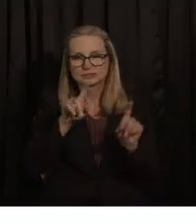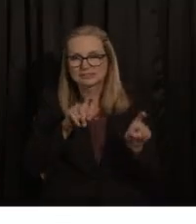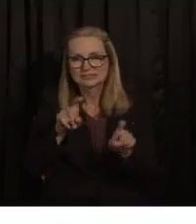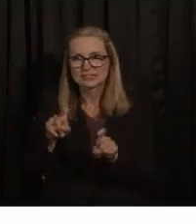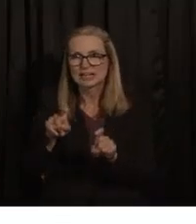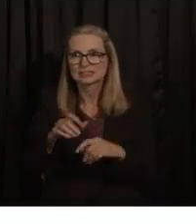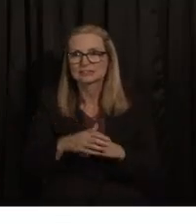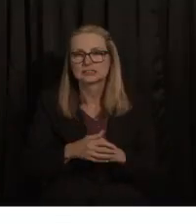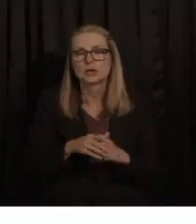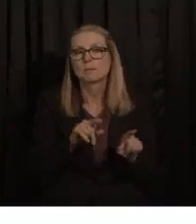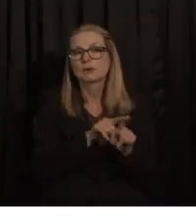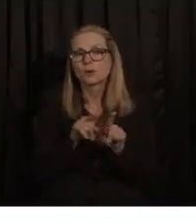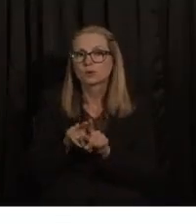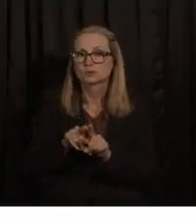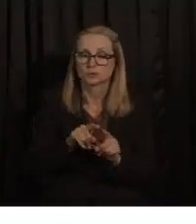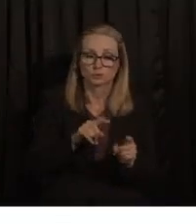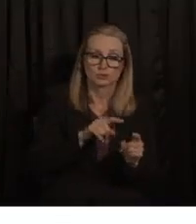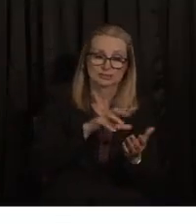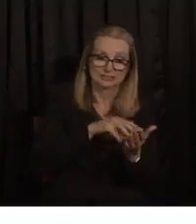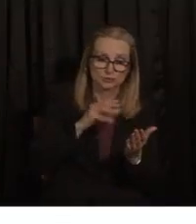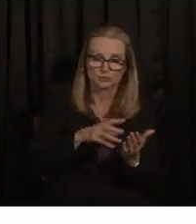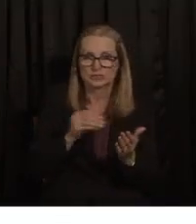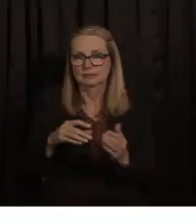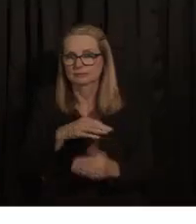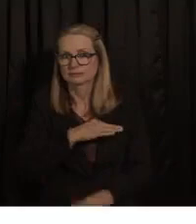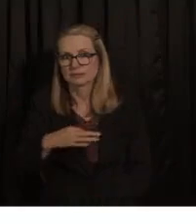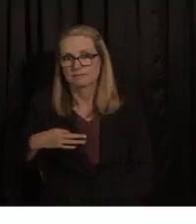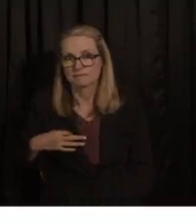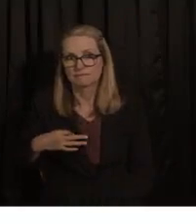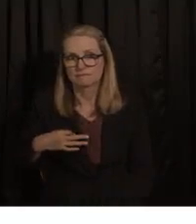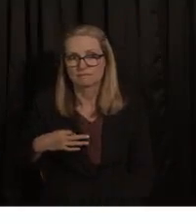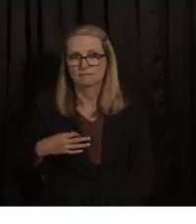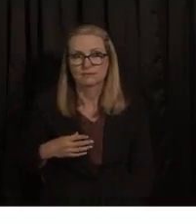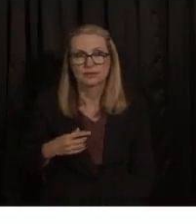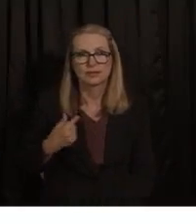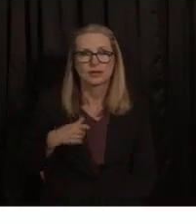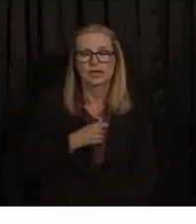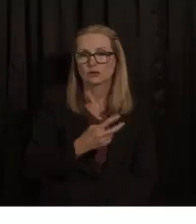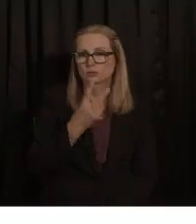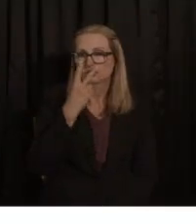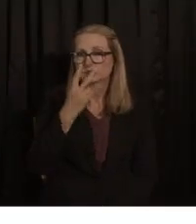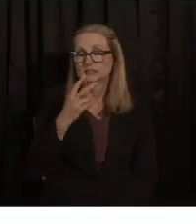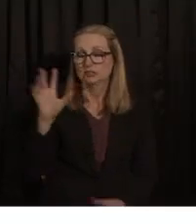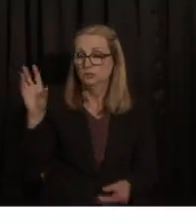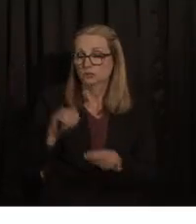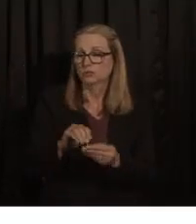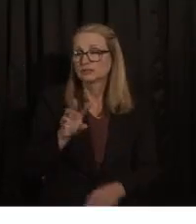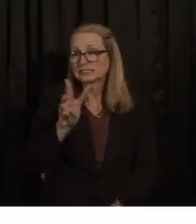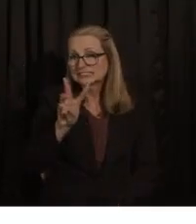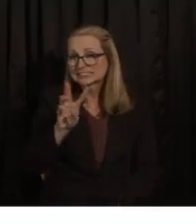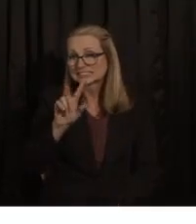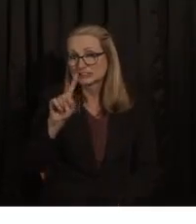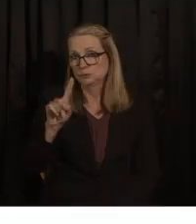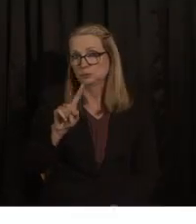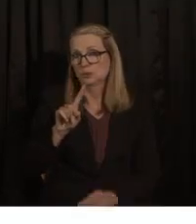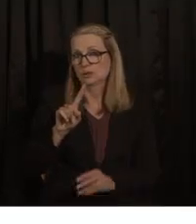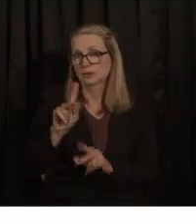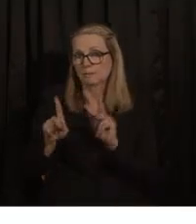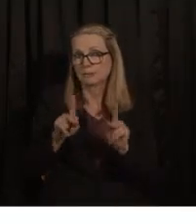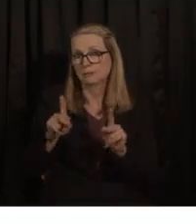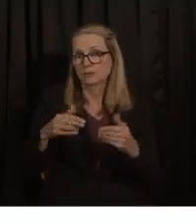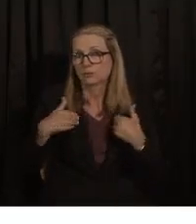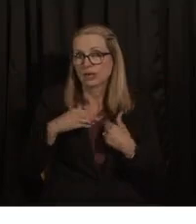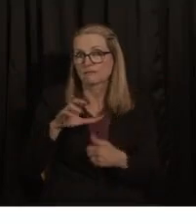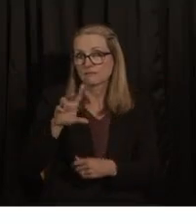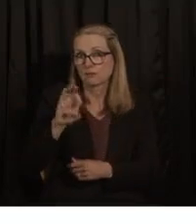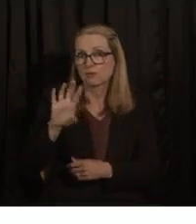2,367 to staff. And at this point, we have seen 61 positive tests in the school settings. We currently have